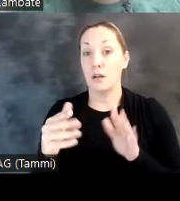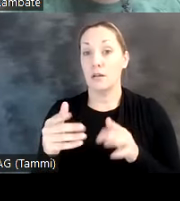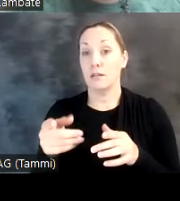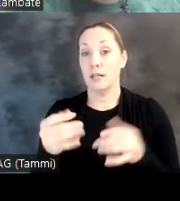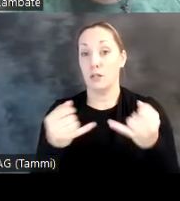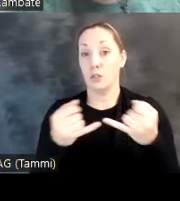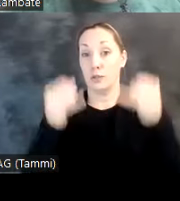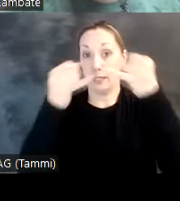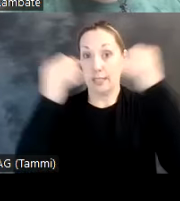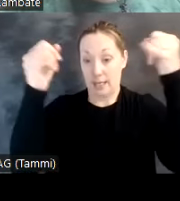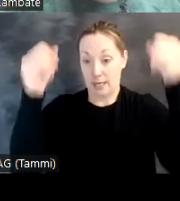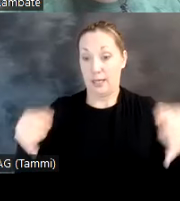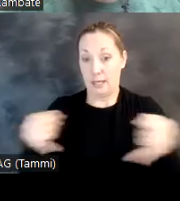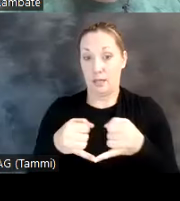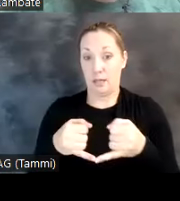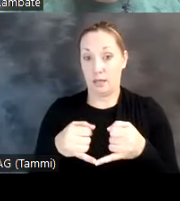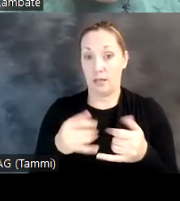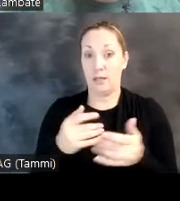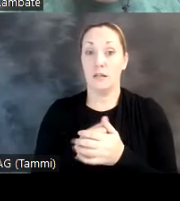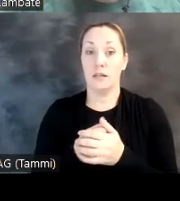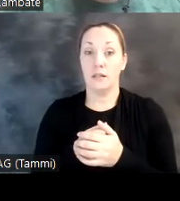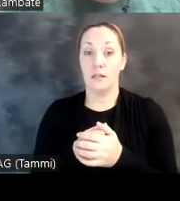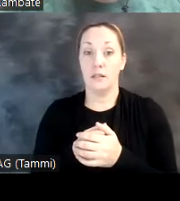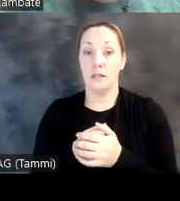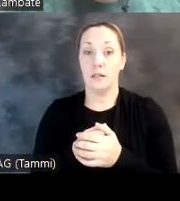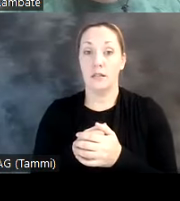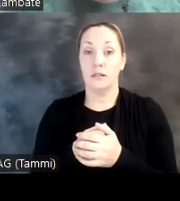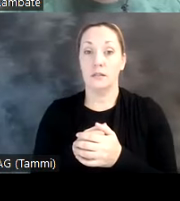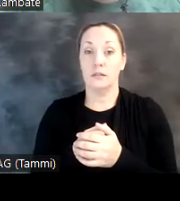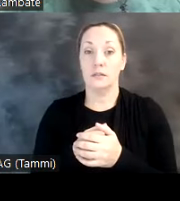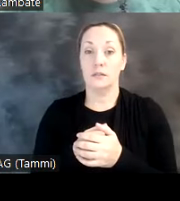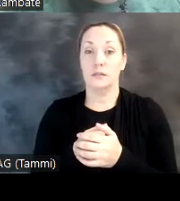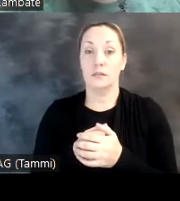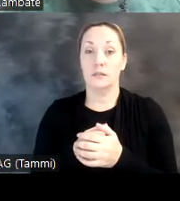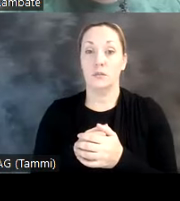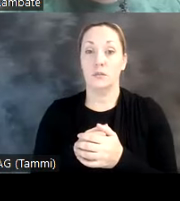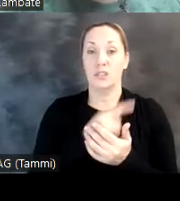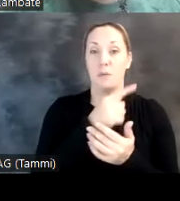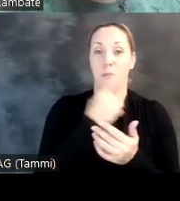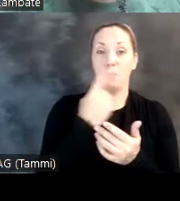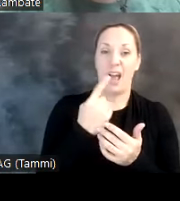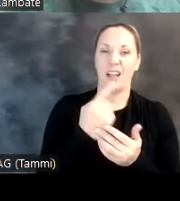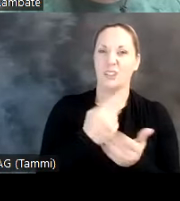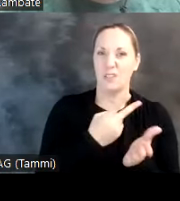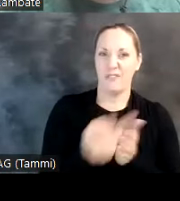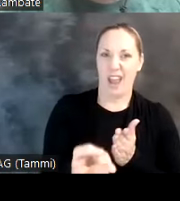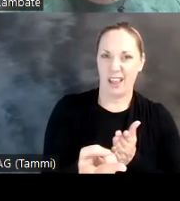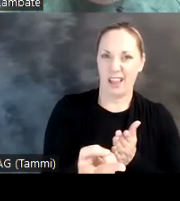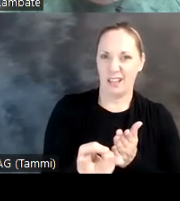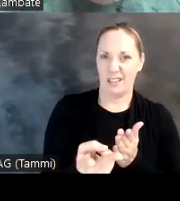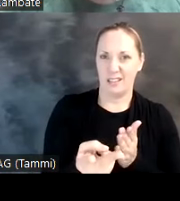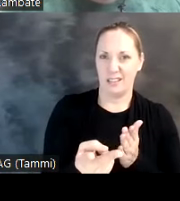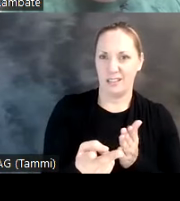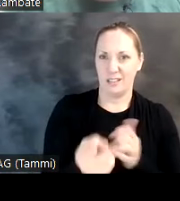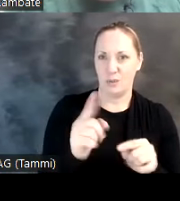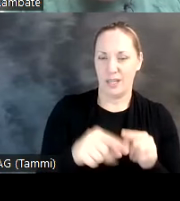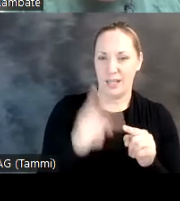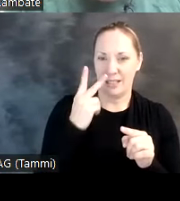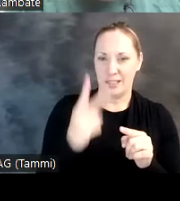the outline, and the adjacent color, which is black, so it is failing, it is coming to